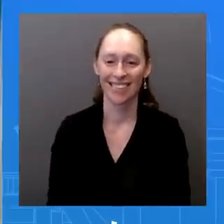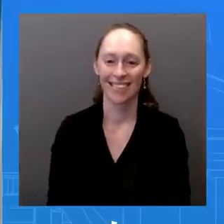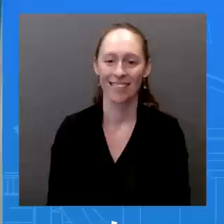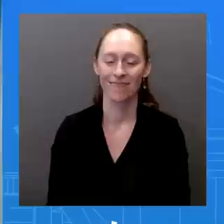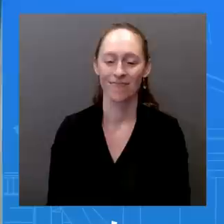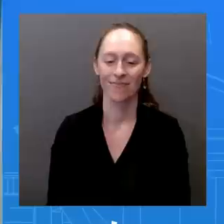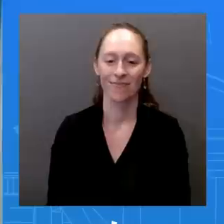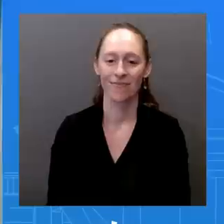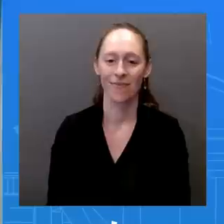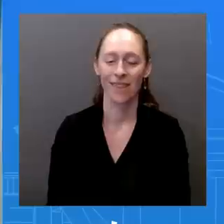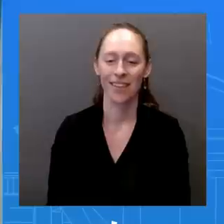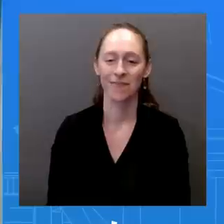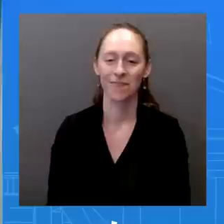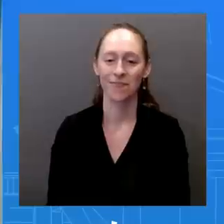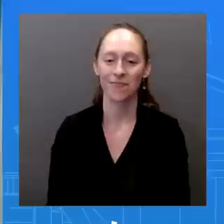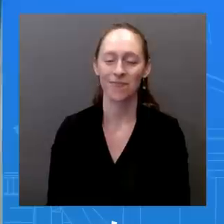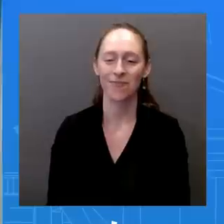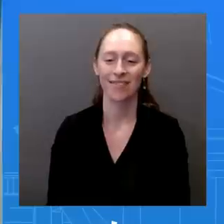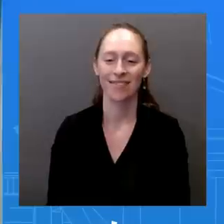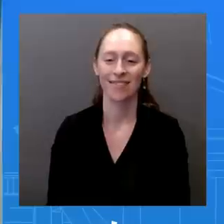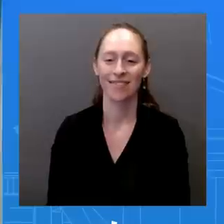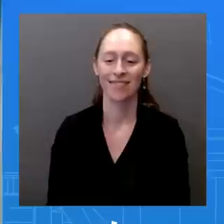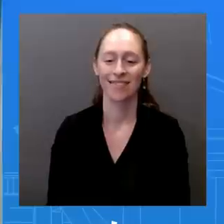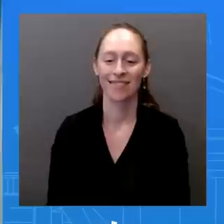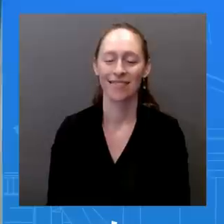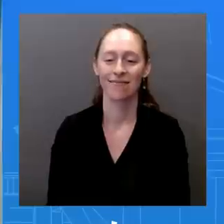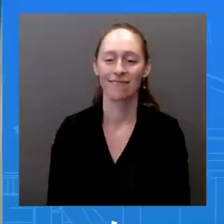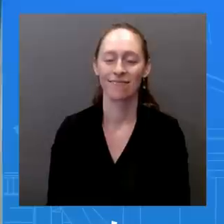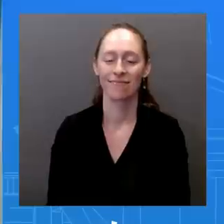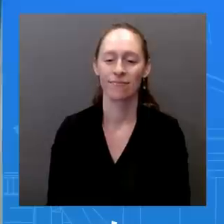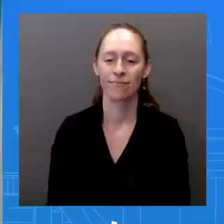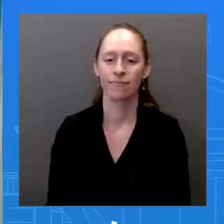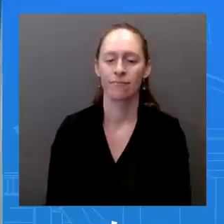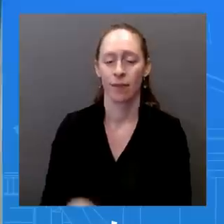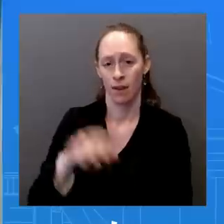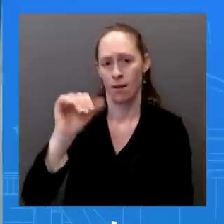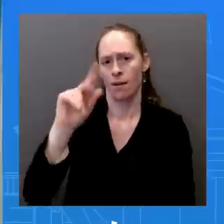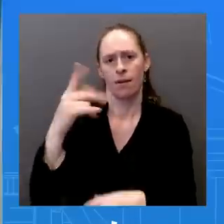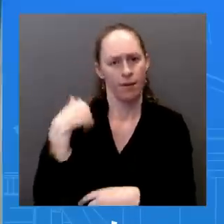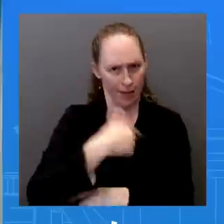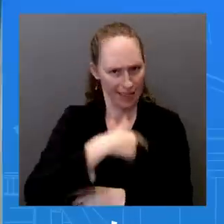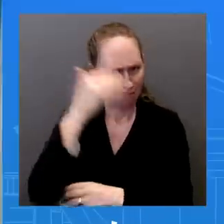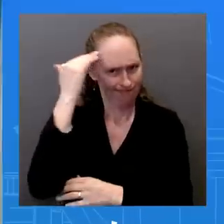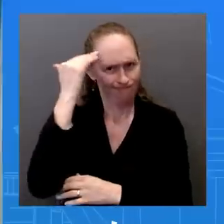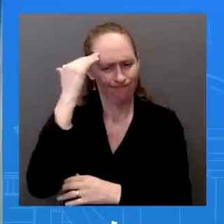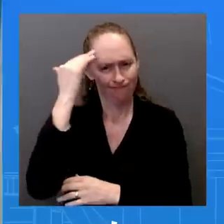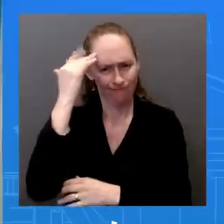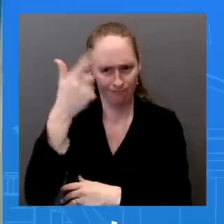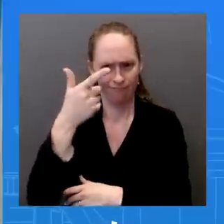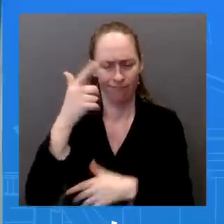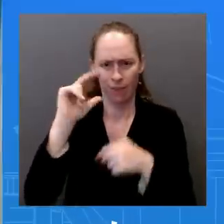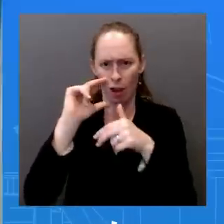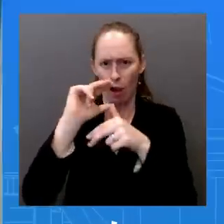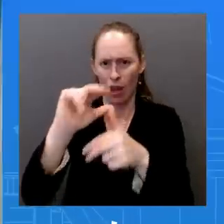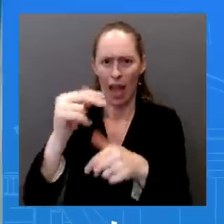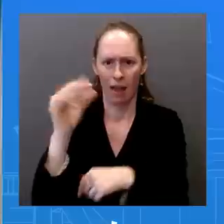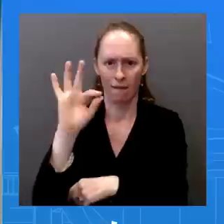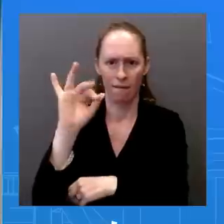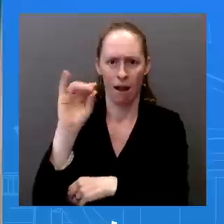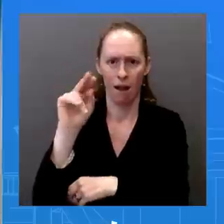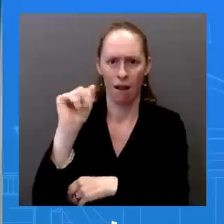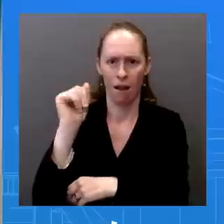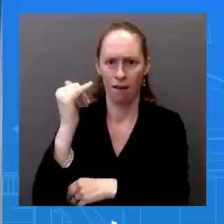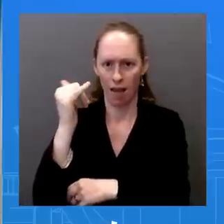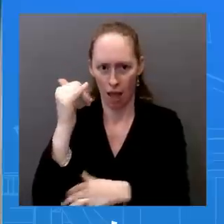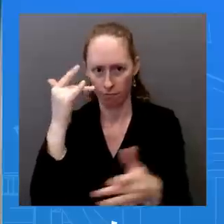monitoring the impact Hurricane Fiona is having on Puerto Rico. And as the president has said, we are keeping the people of Puerto